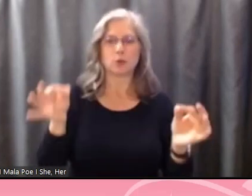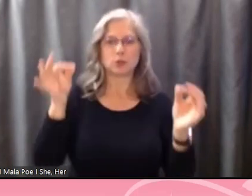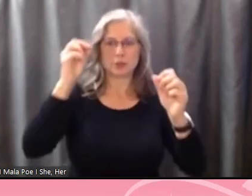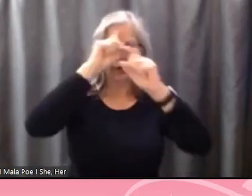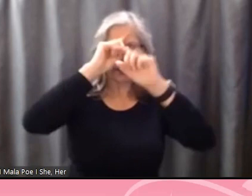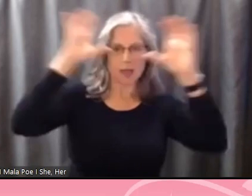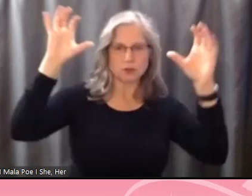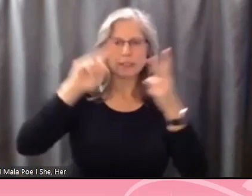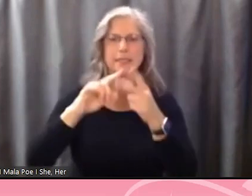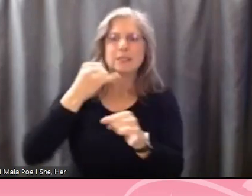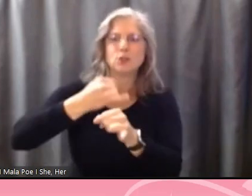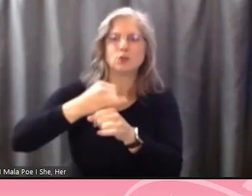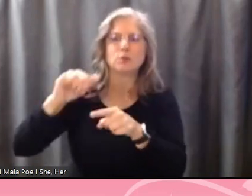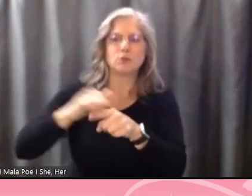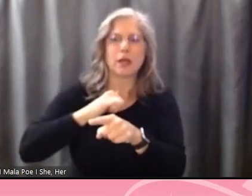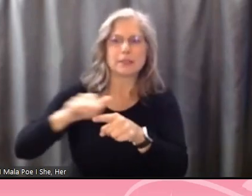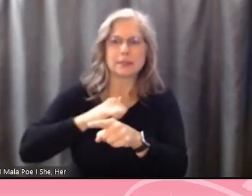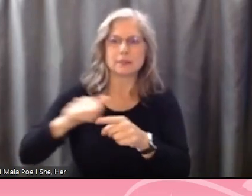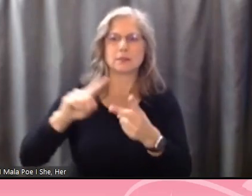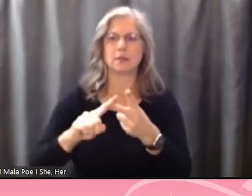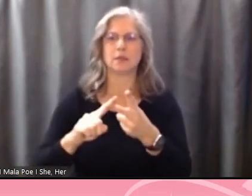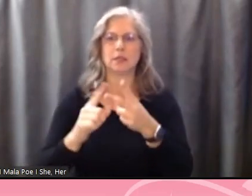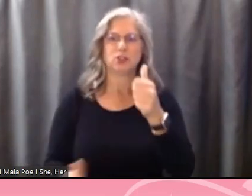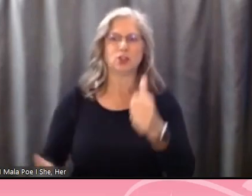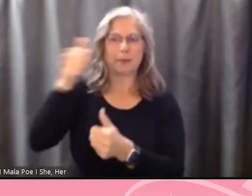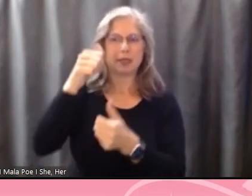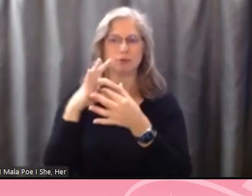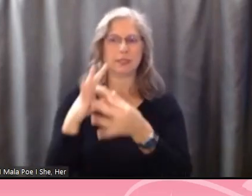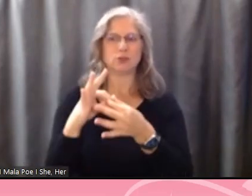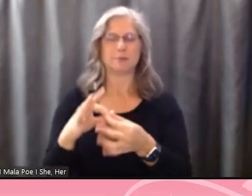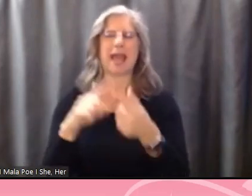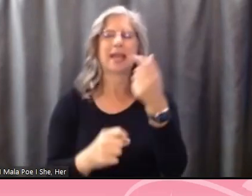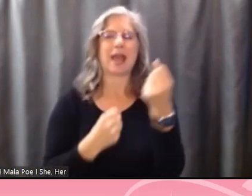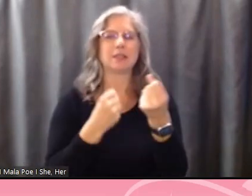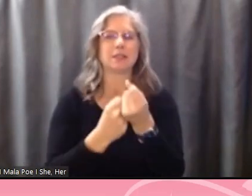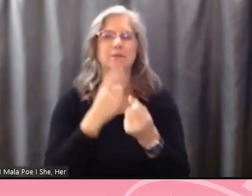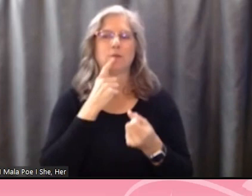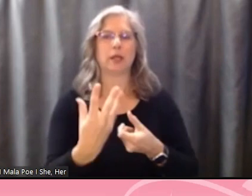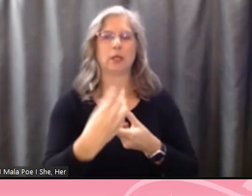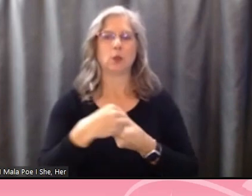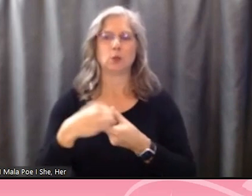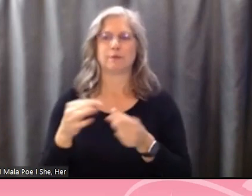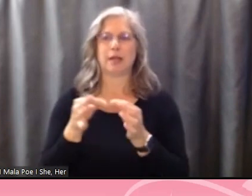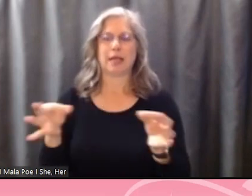institutional practices, dominance relationships, and the advocacy for inclusive language